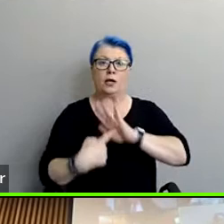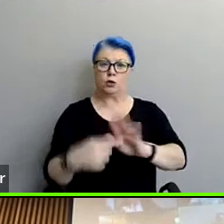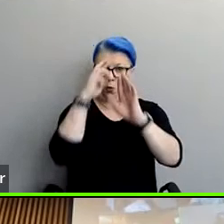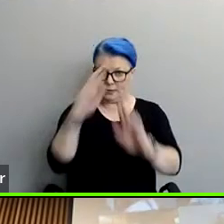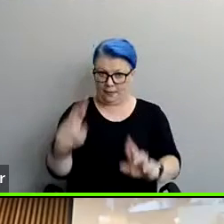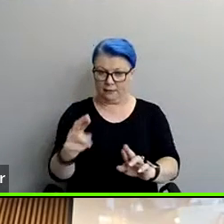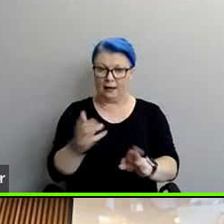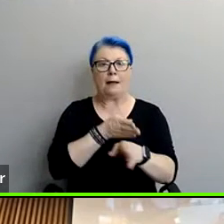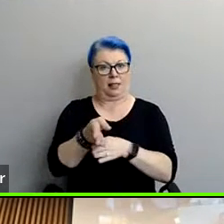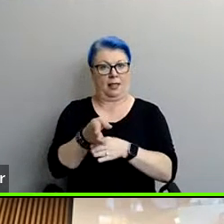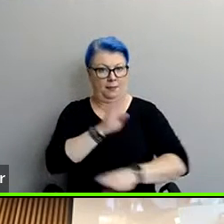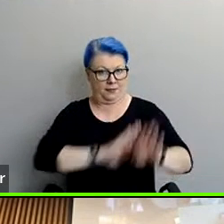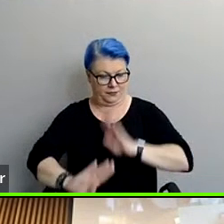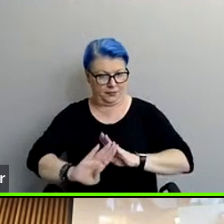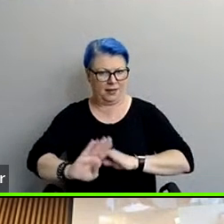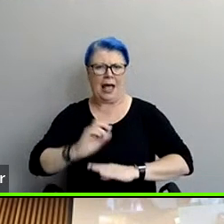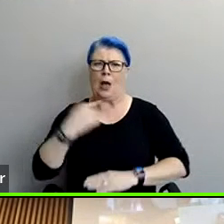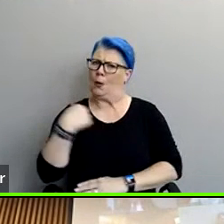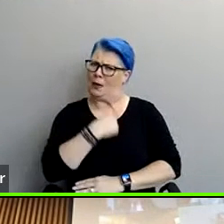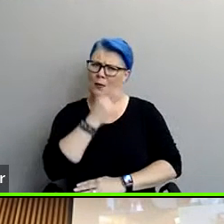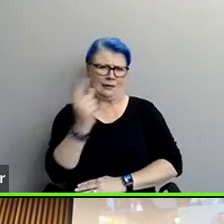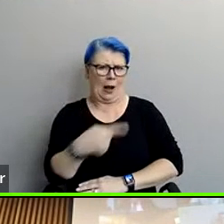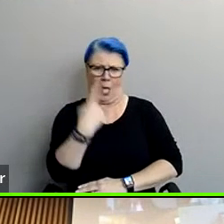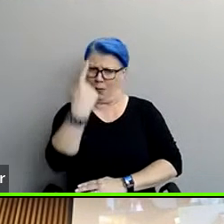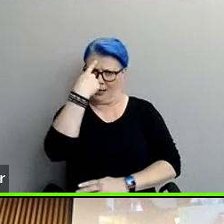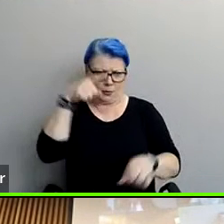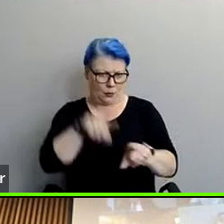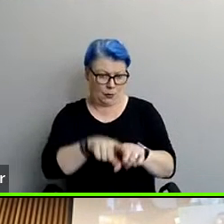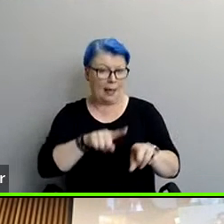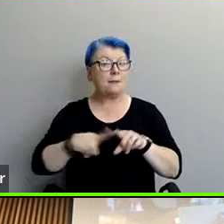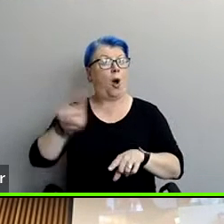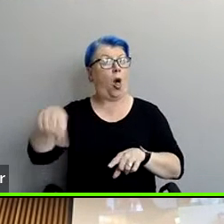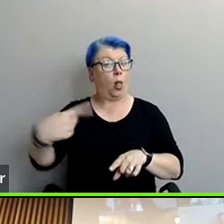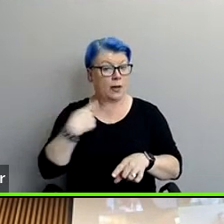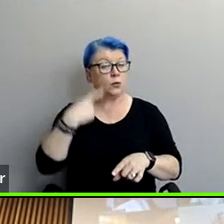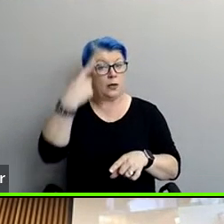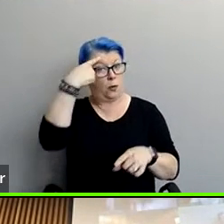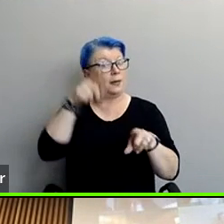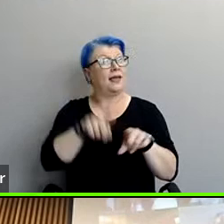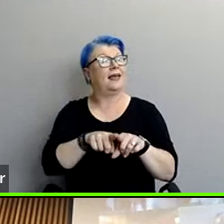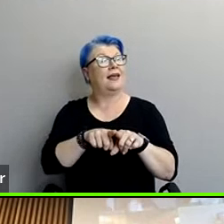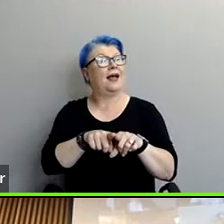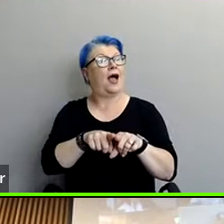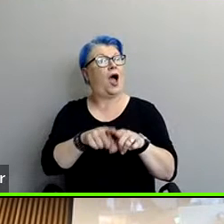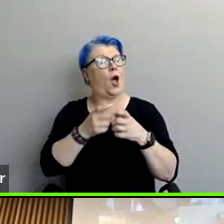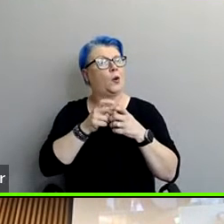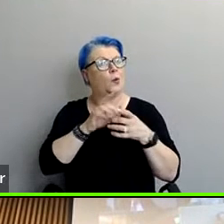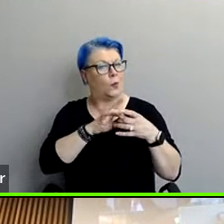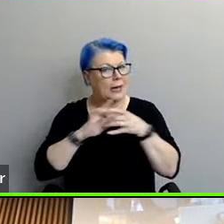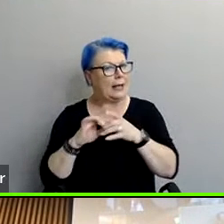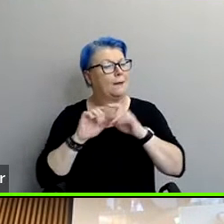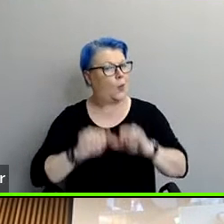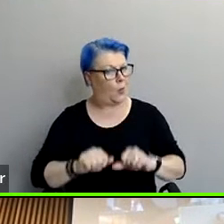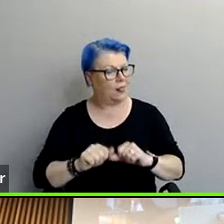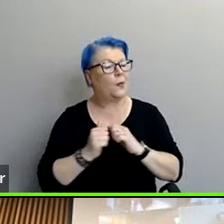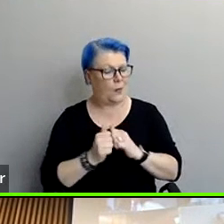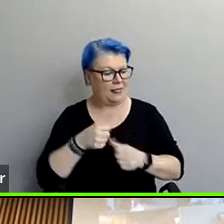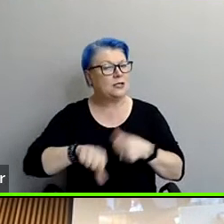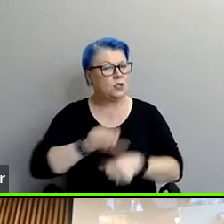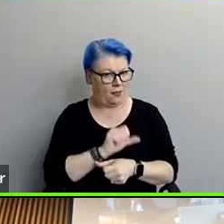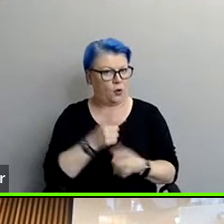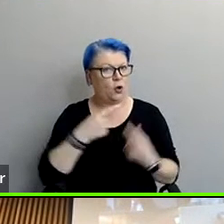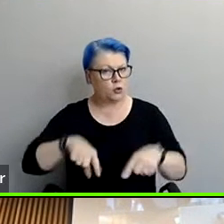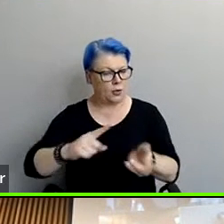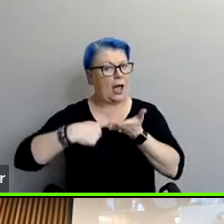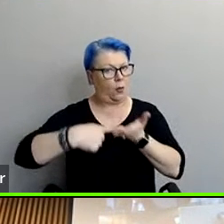always agree, but we can certainly be agreeable in our demeanor. Our board member code of conduct encourages and directs board members